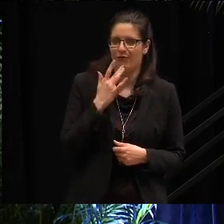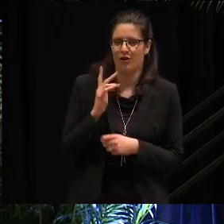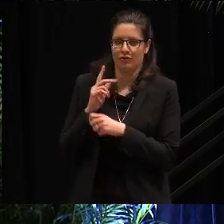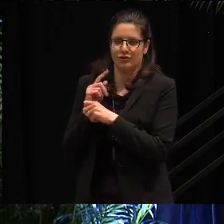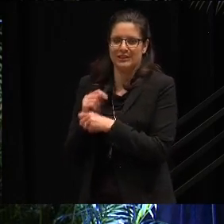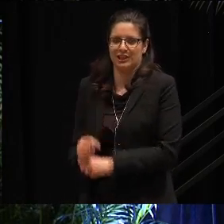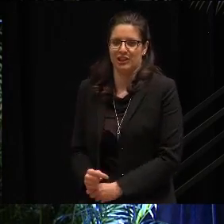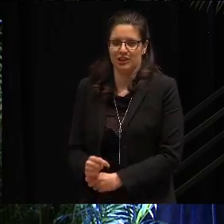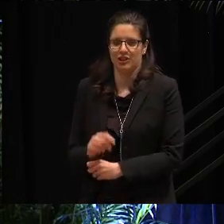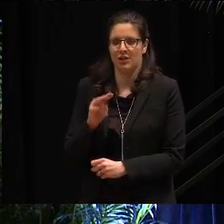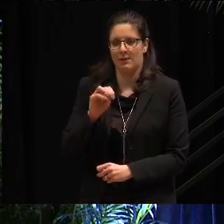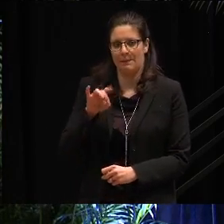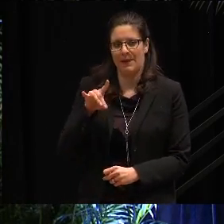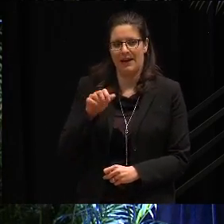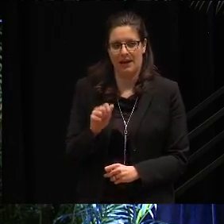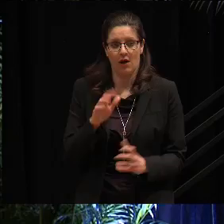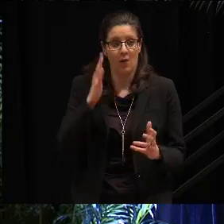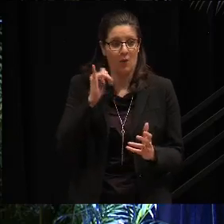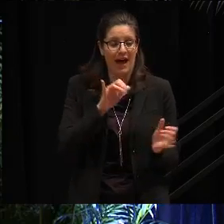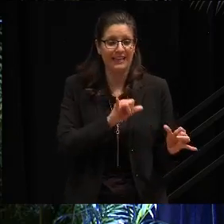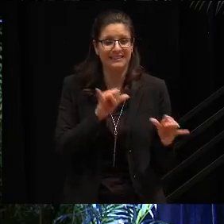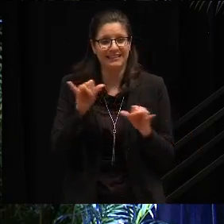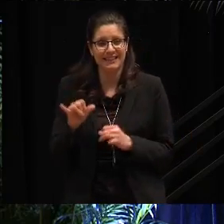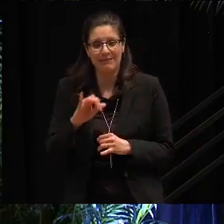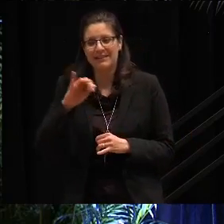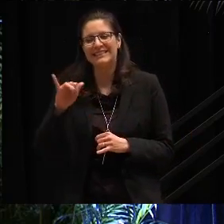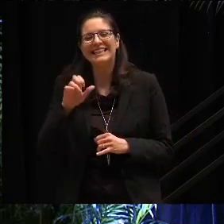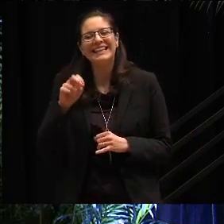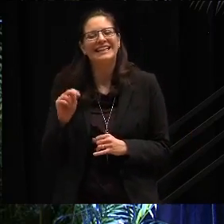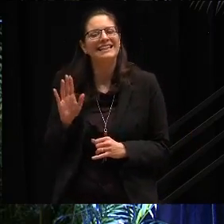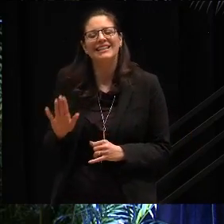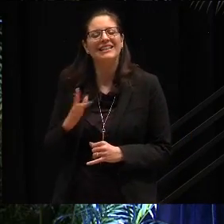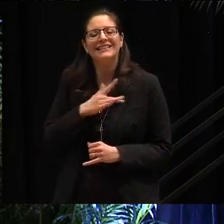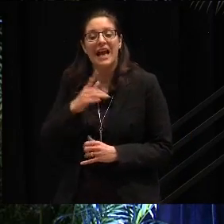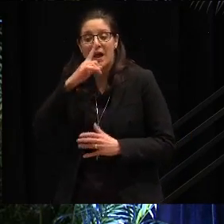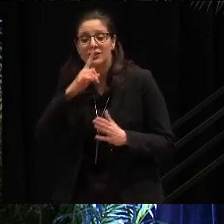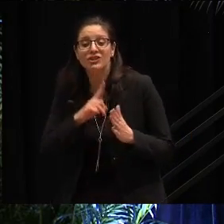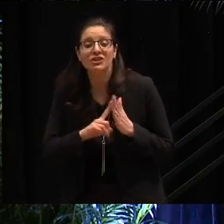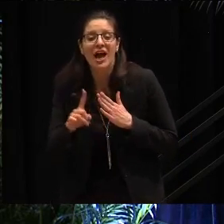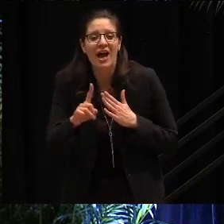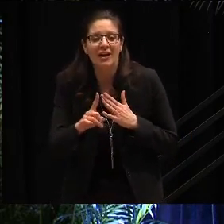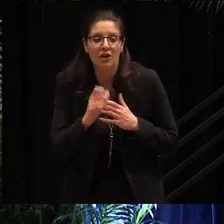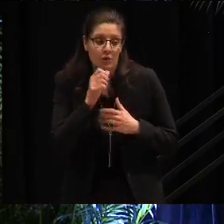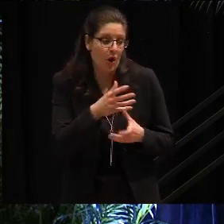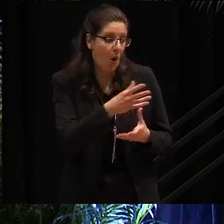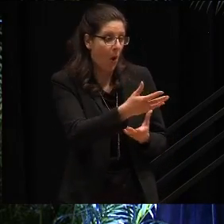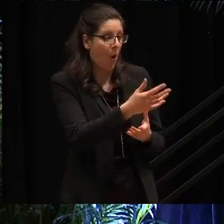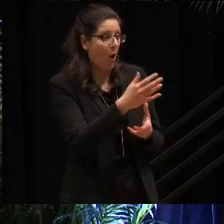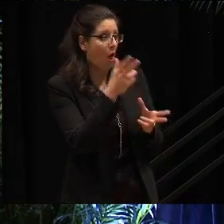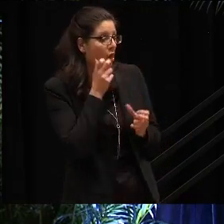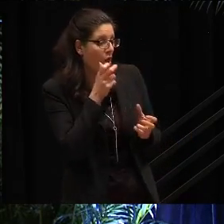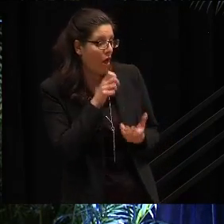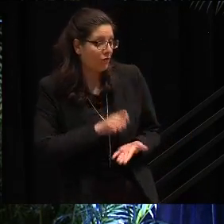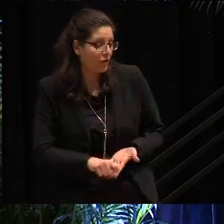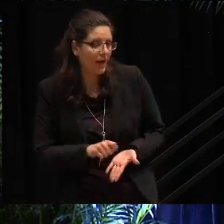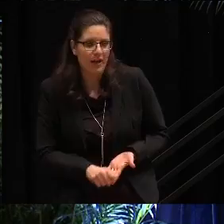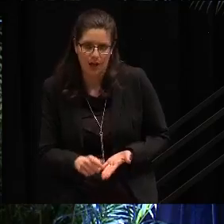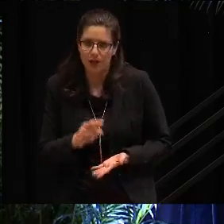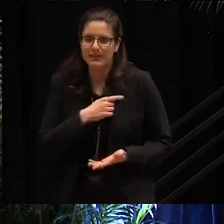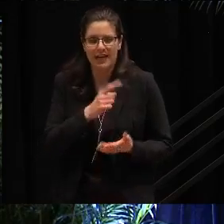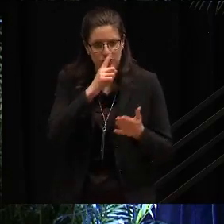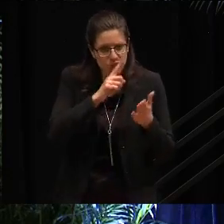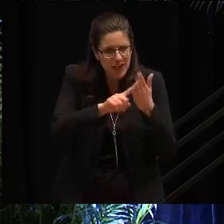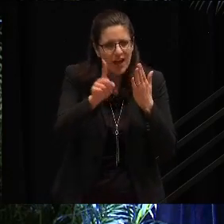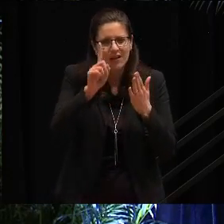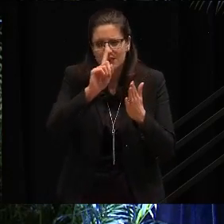media because reporters like you, Ian, you check your sources. You don't go with the story unless you check 2, 3 people to make sure it's absolutely